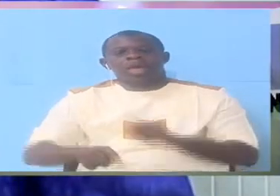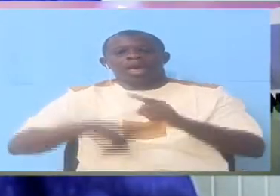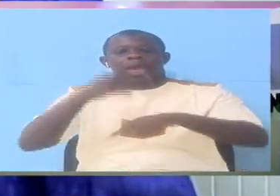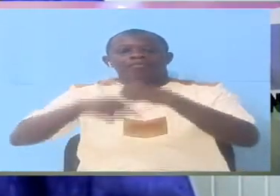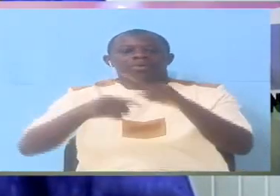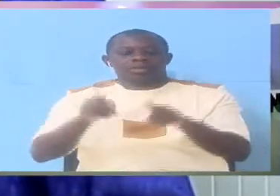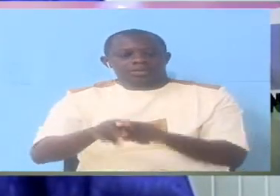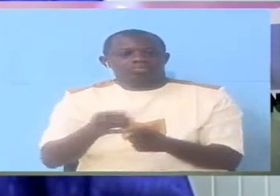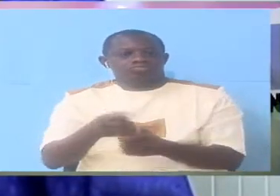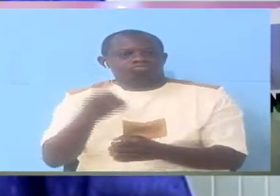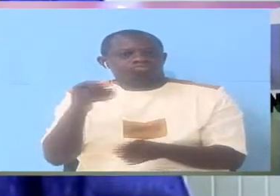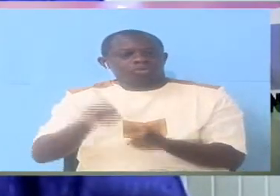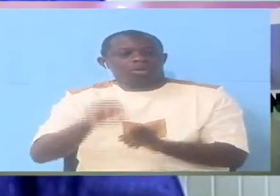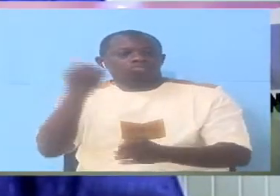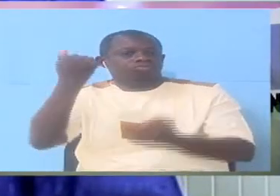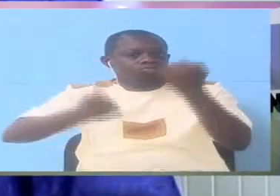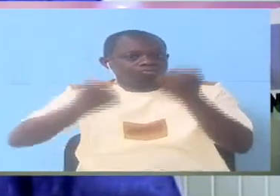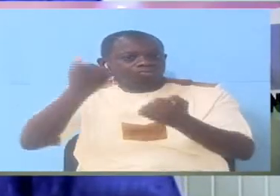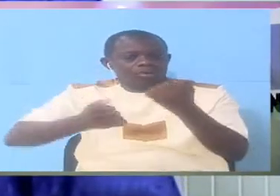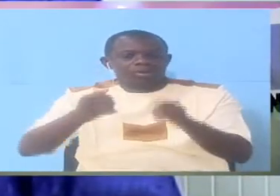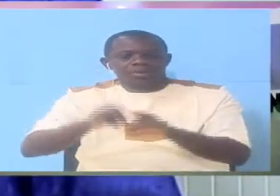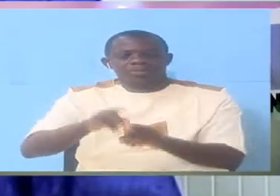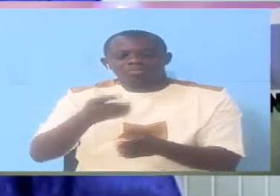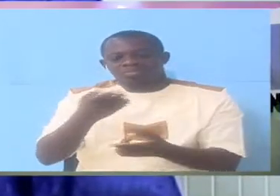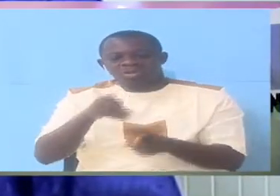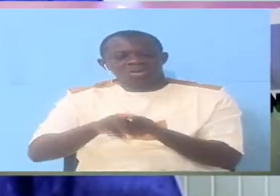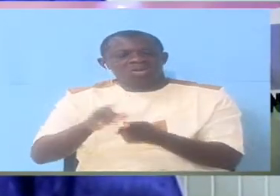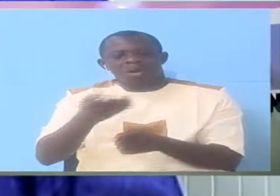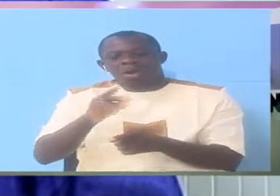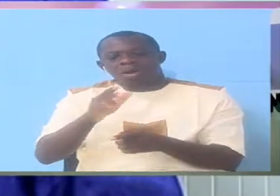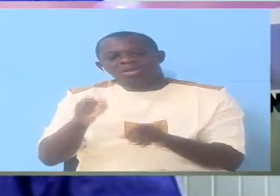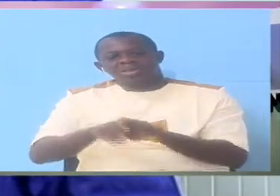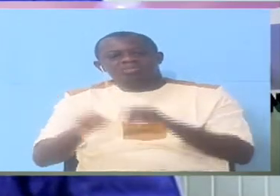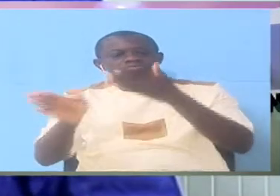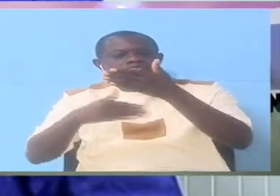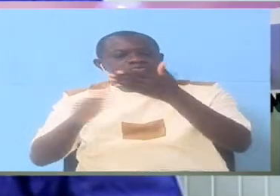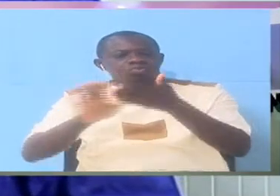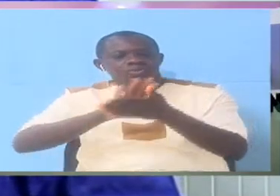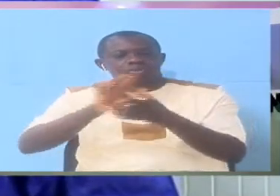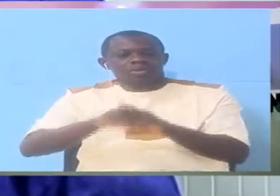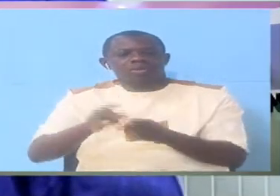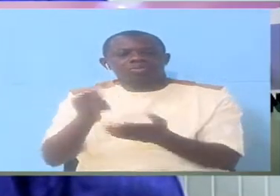Thereafter, a pickup came, which was ash-colored pickup.